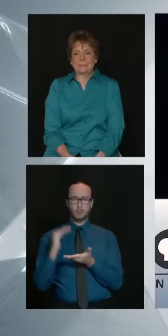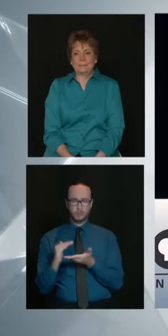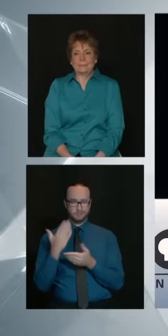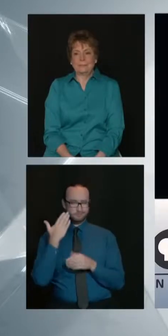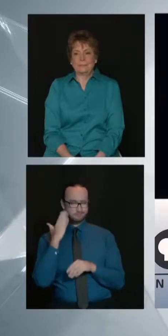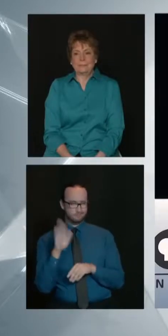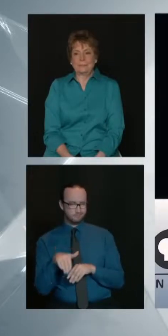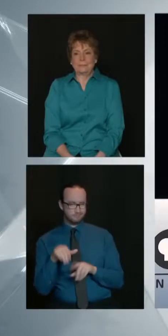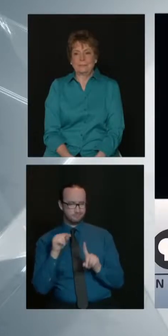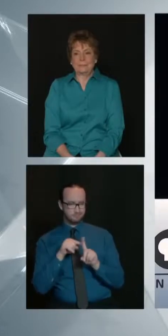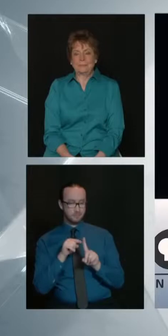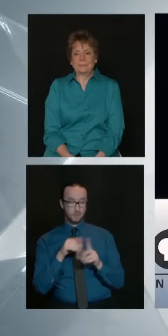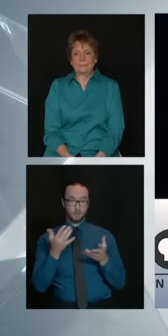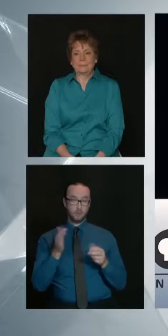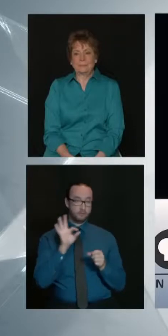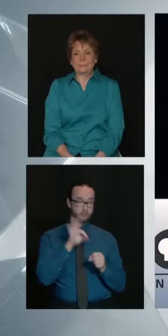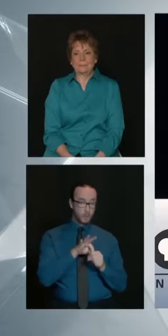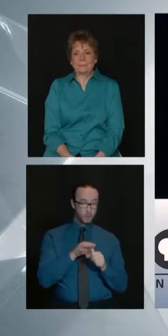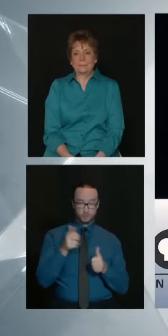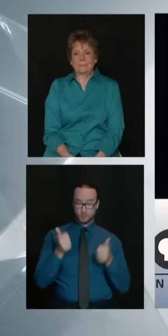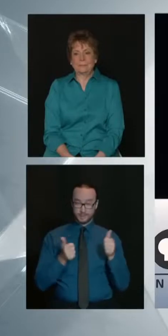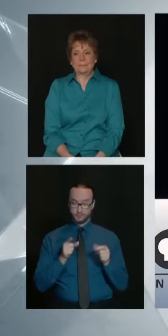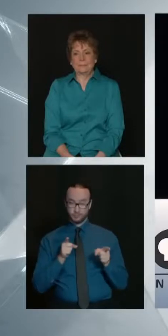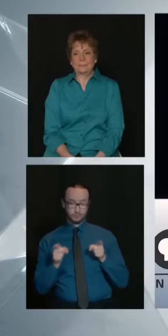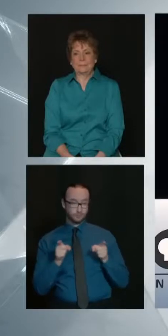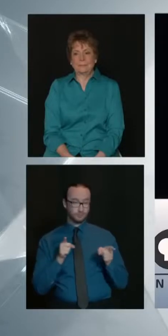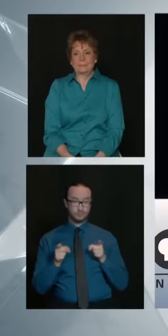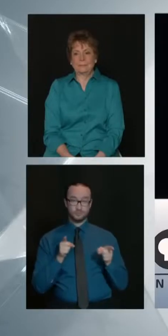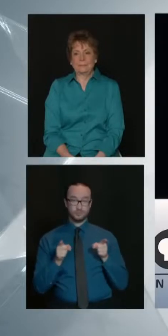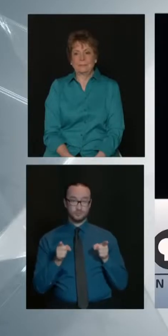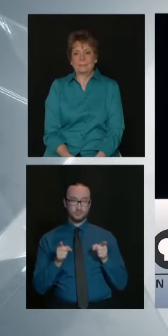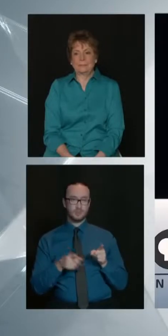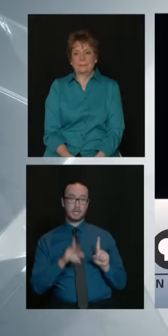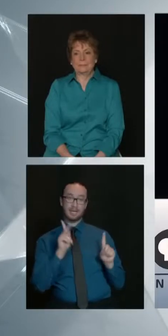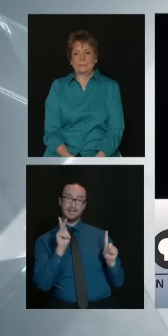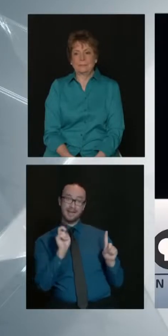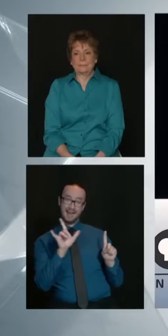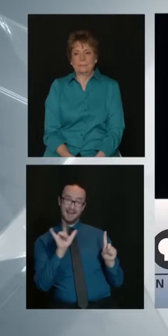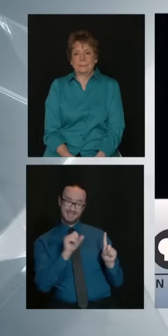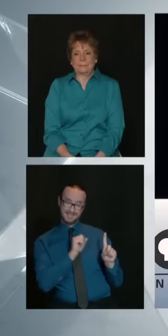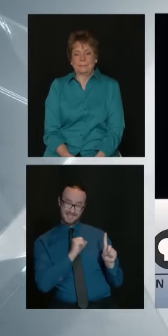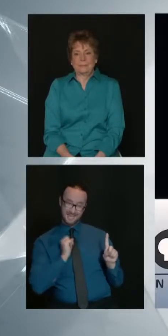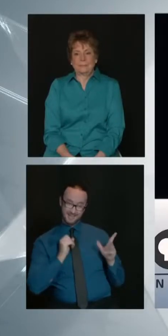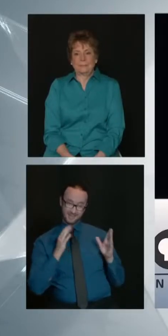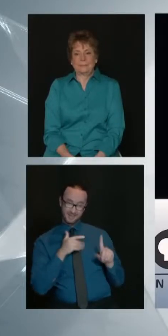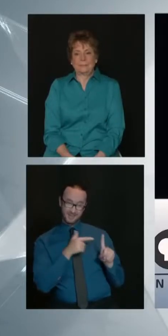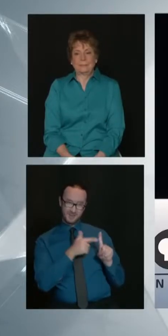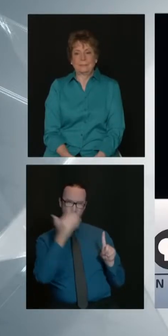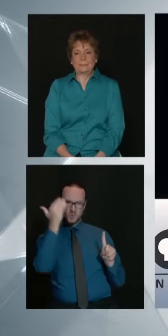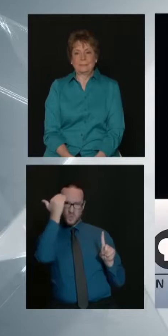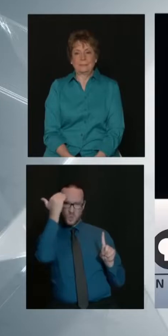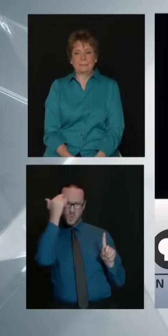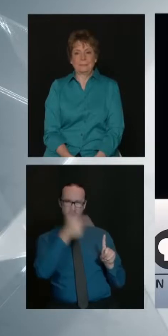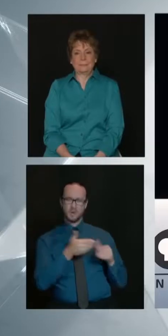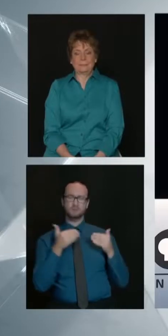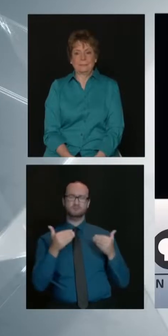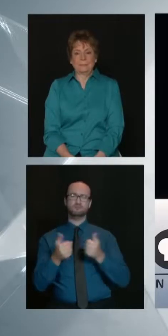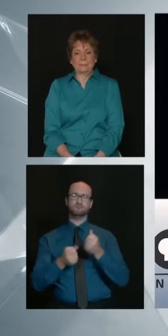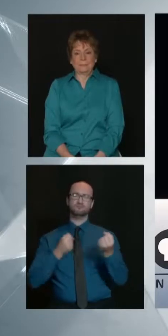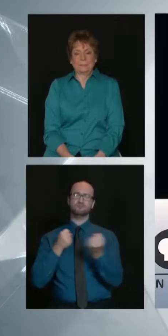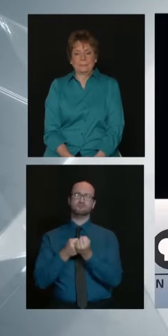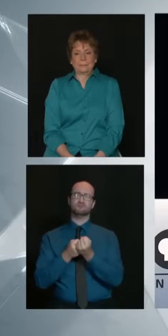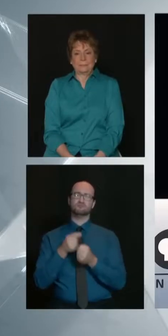is going to vote, because any spending bill that Biden puts in front of him, he will sign. So yeah, we got the Inflation Reduction Act, and Marc Kelly was the deciding vote. He